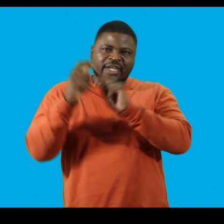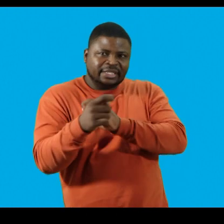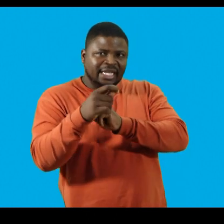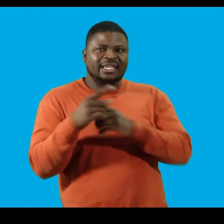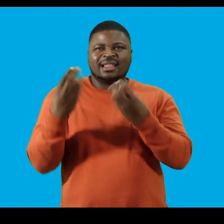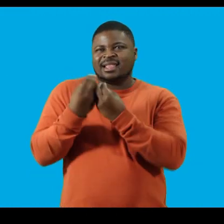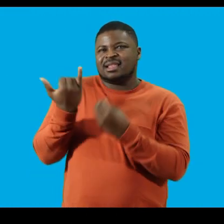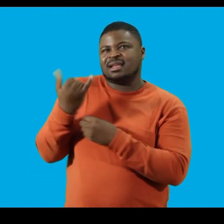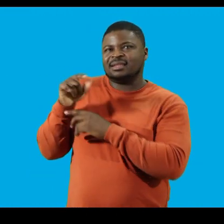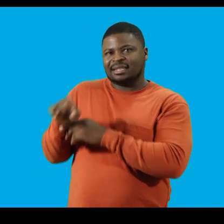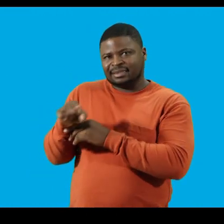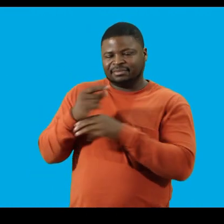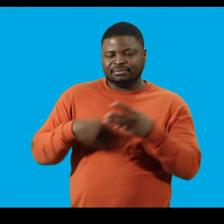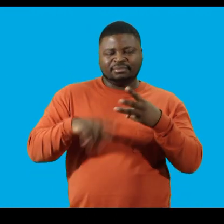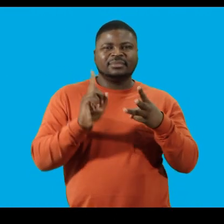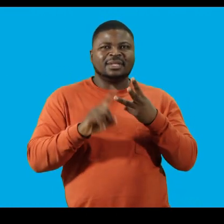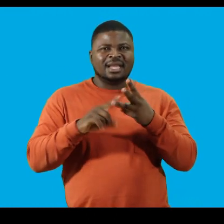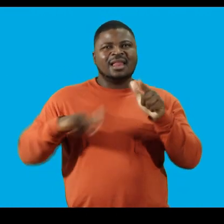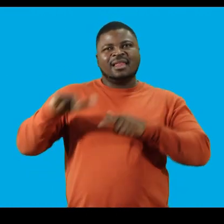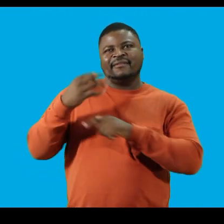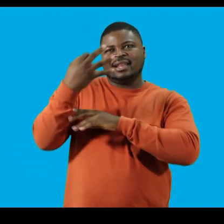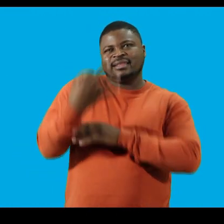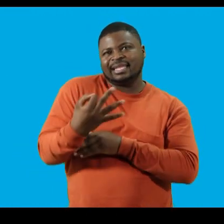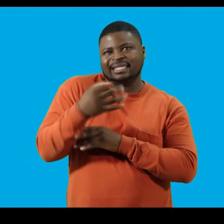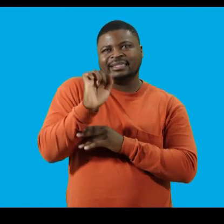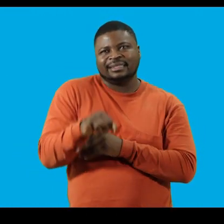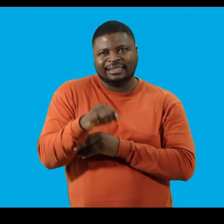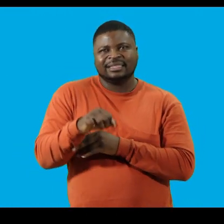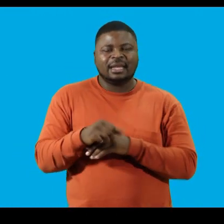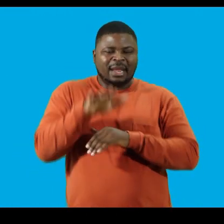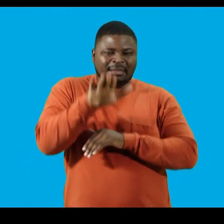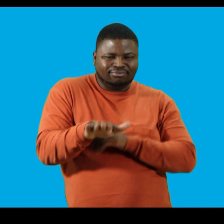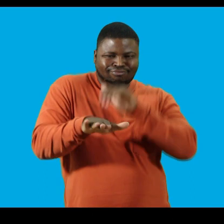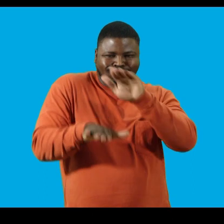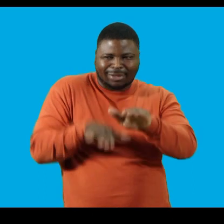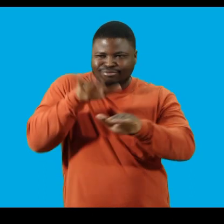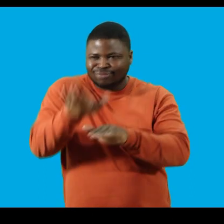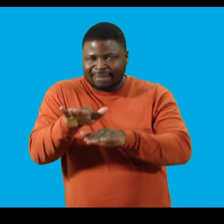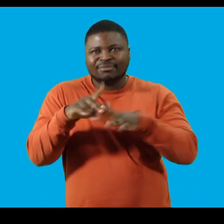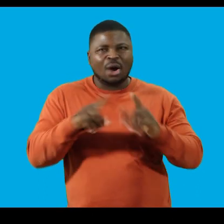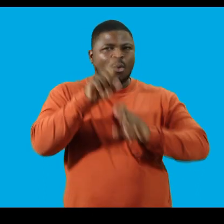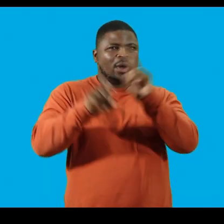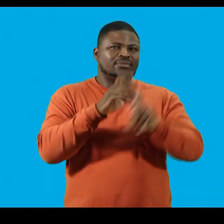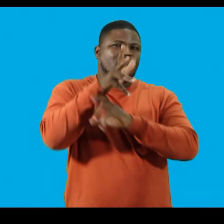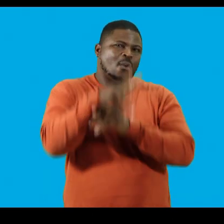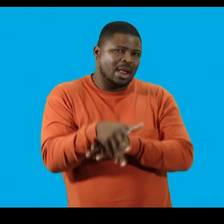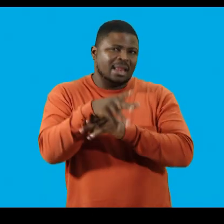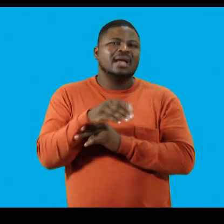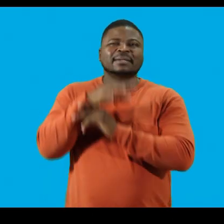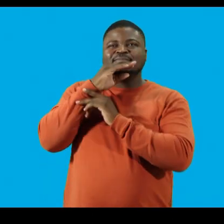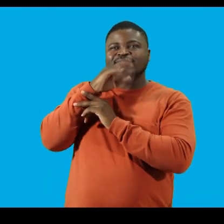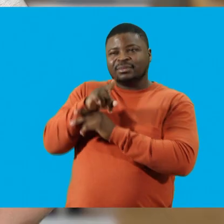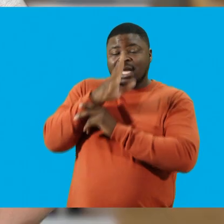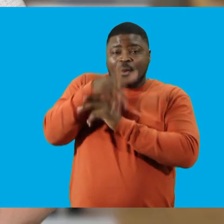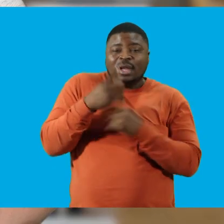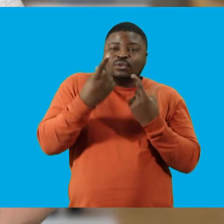that. And then when we go to level 3, it will be multi-step questions. So you will need to do